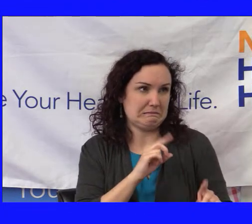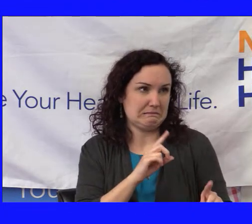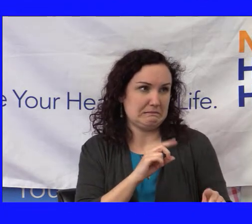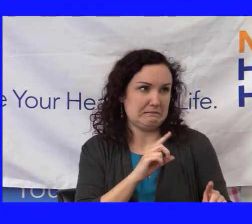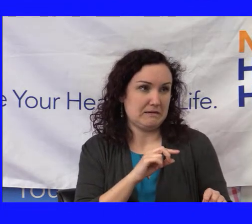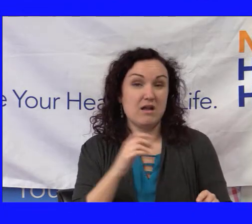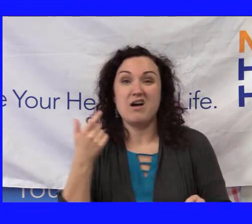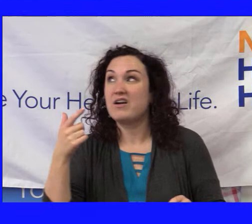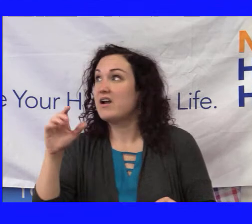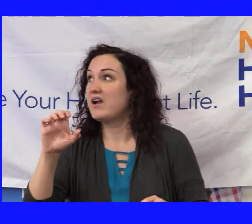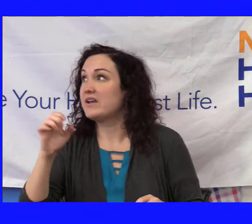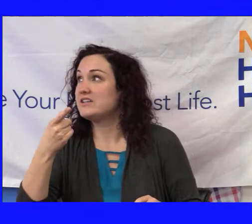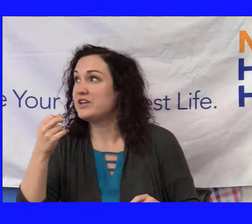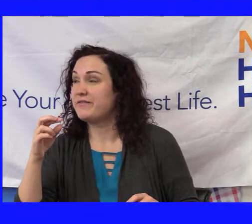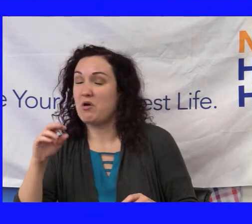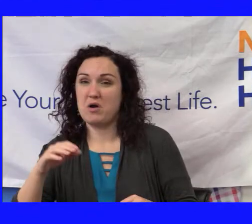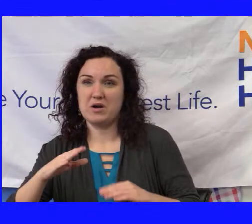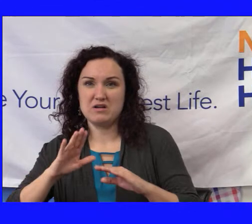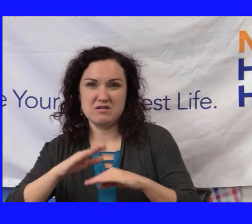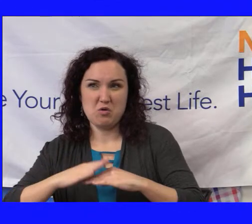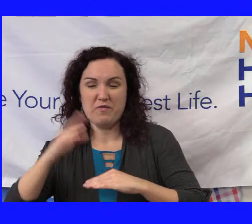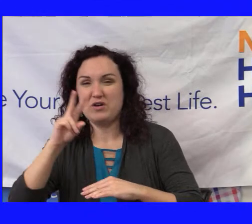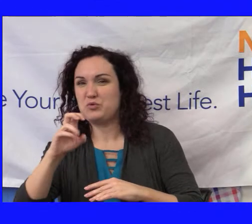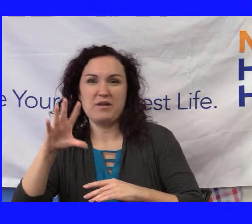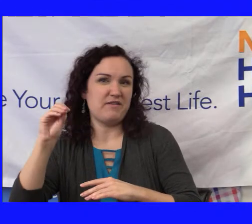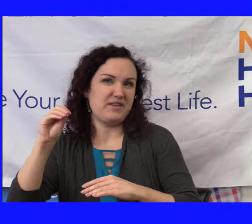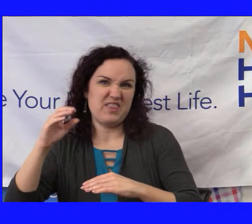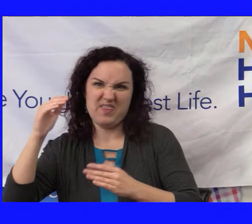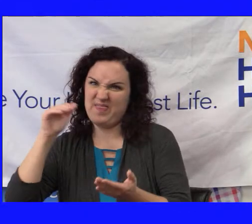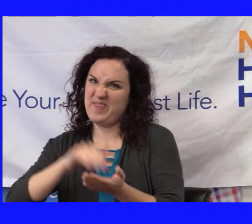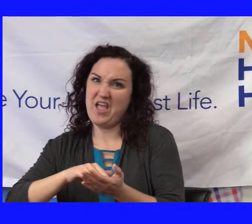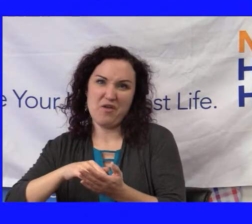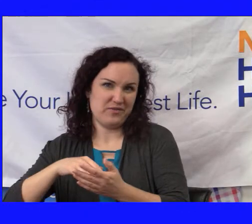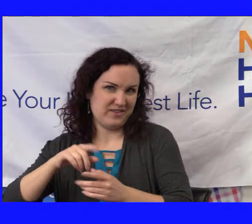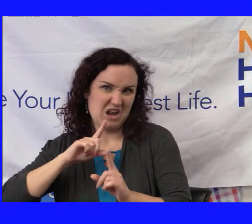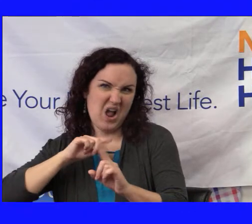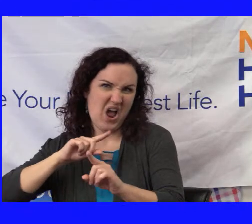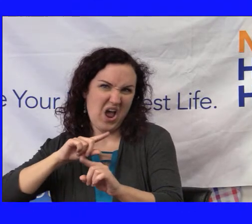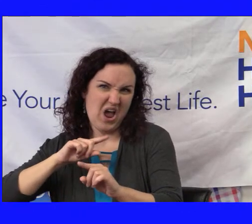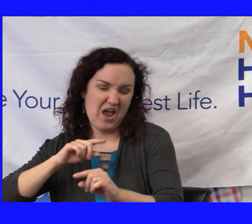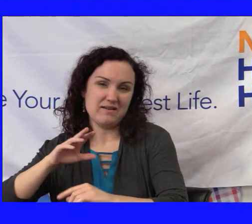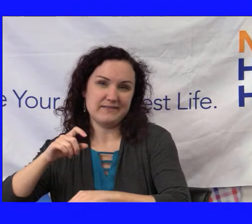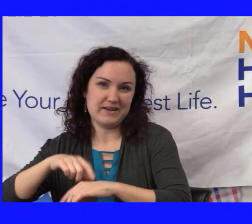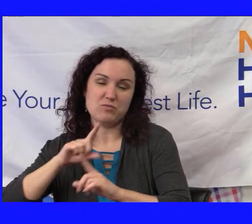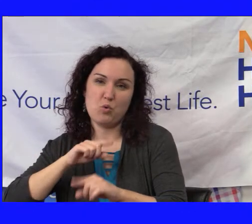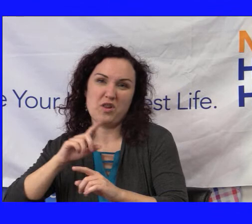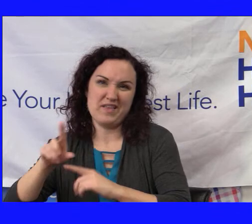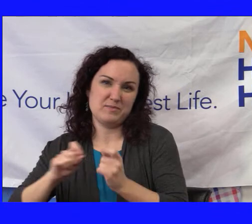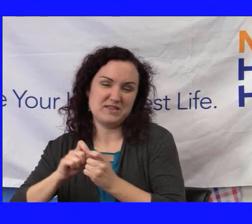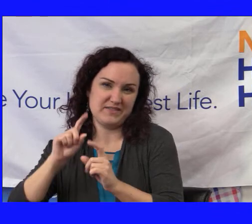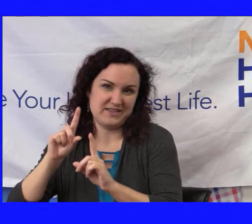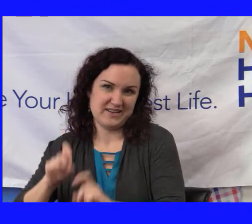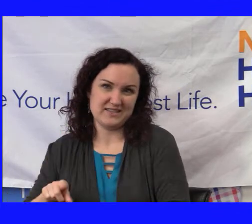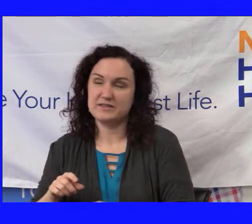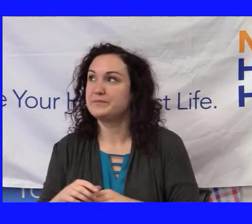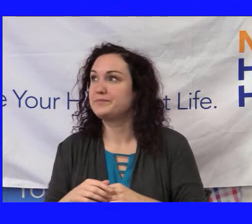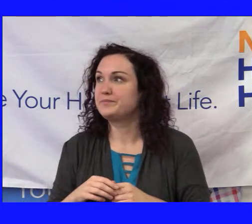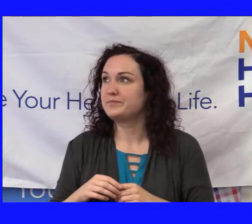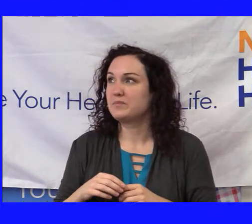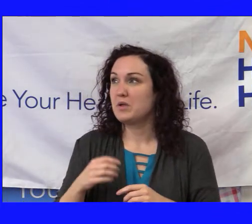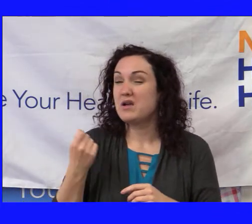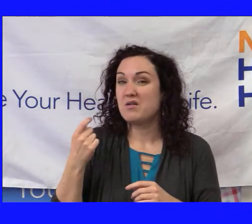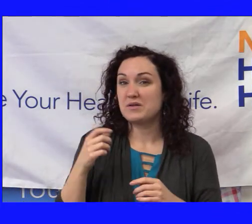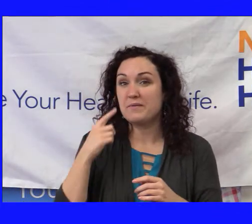ordered close to 250,000 times in a 6-month period look back. So we know that that is the future of nephrology, but it is a little bit early in